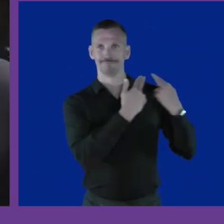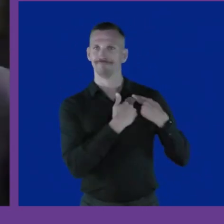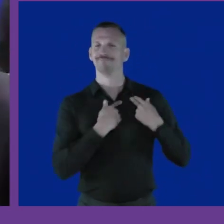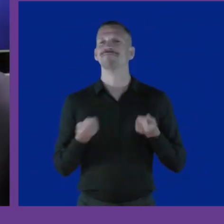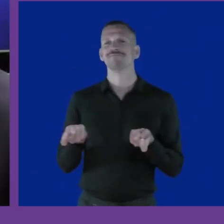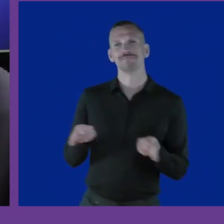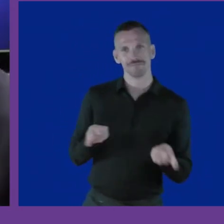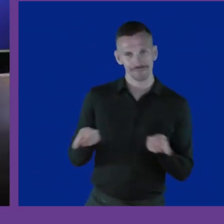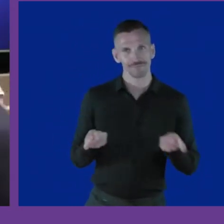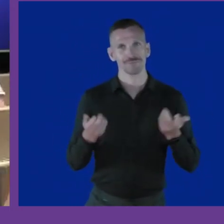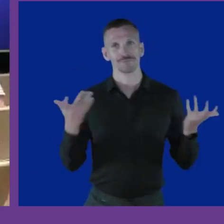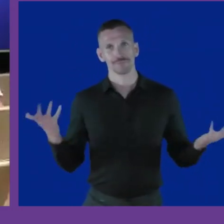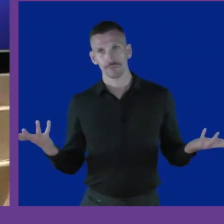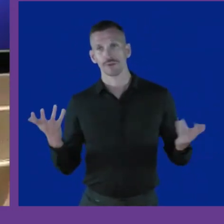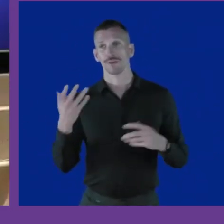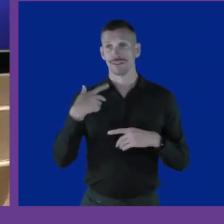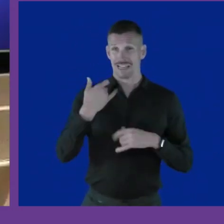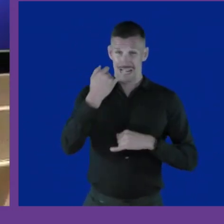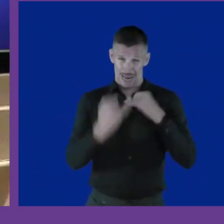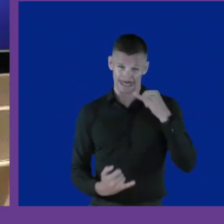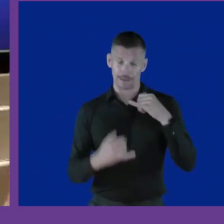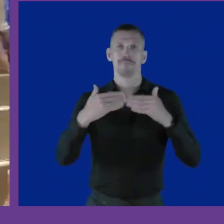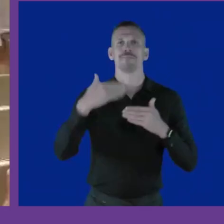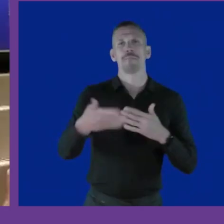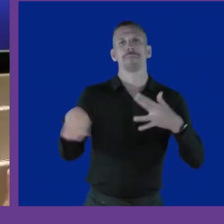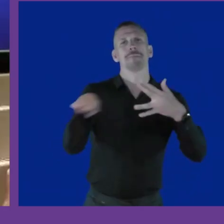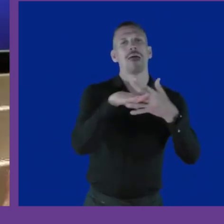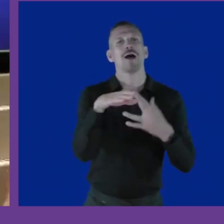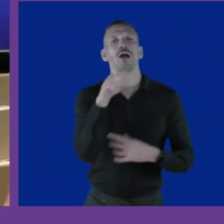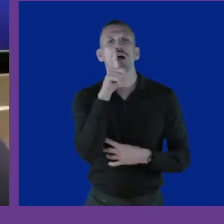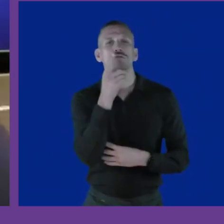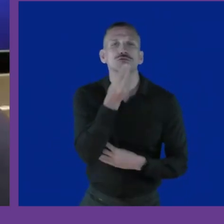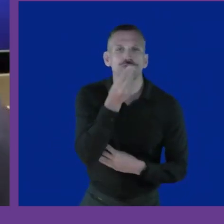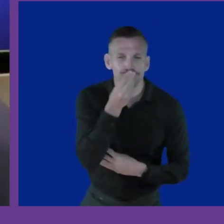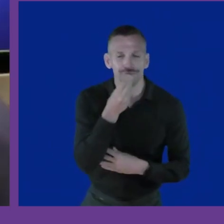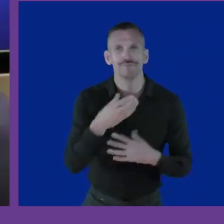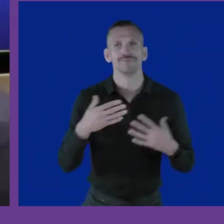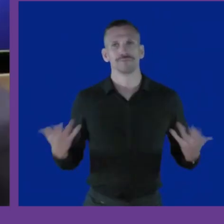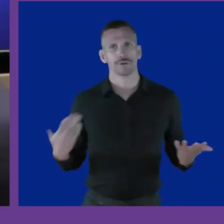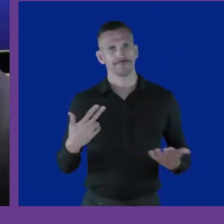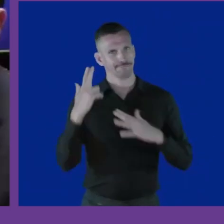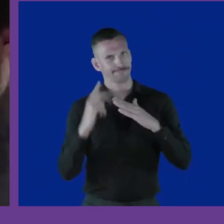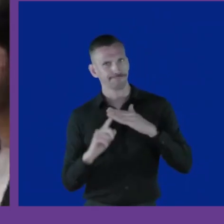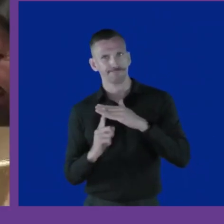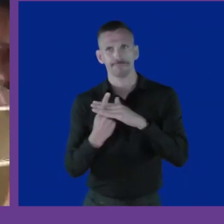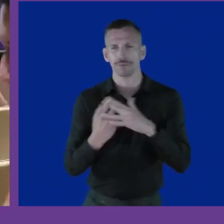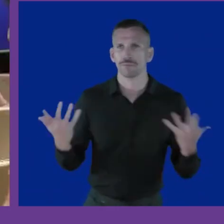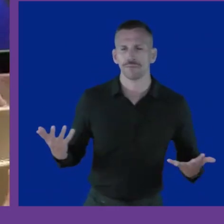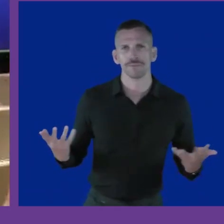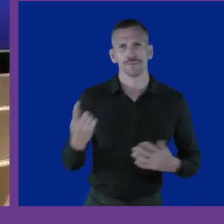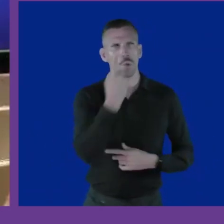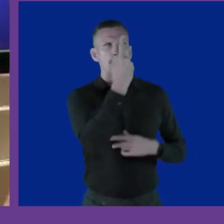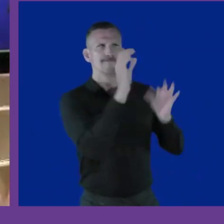room. I would actually like to start with one sentence which we always